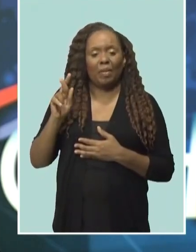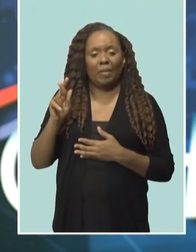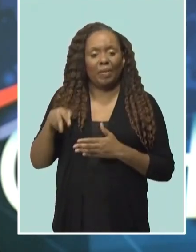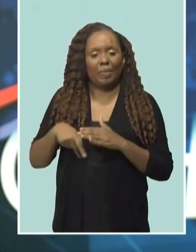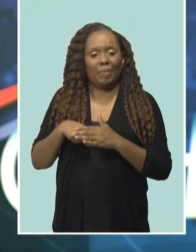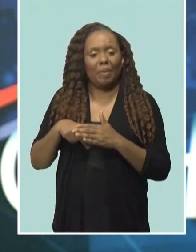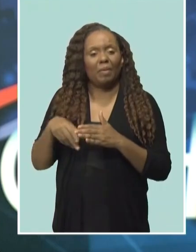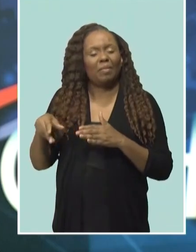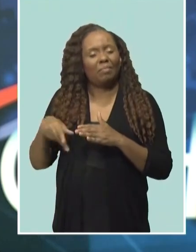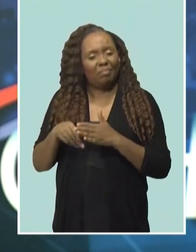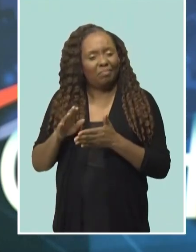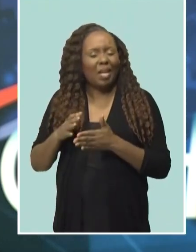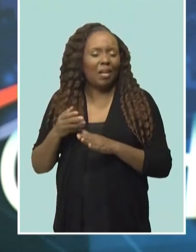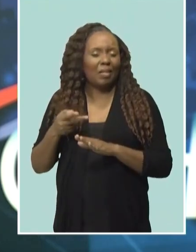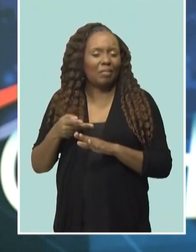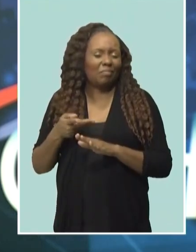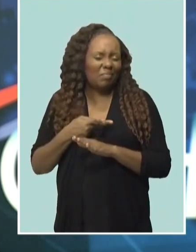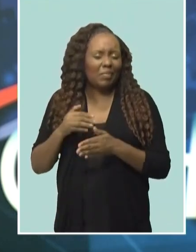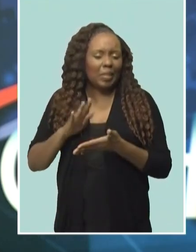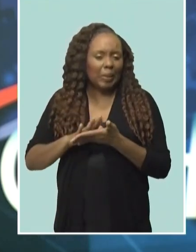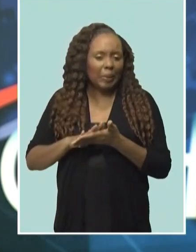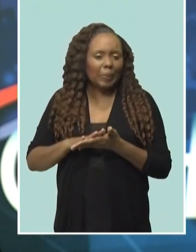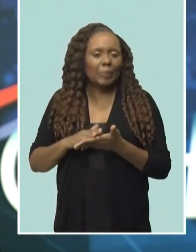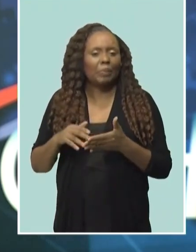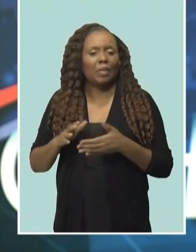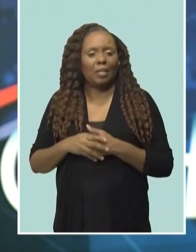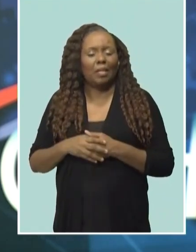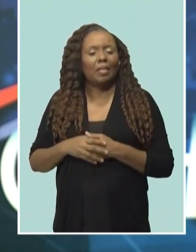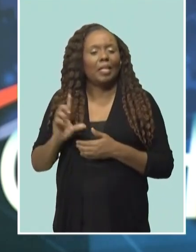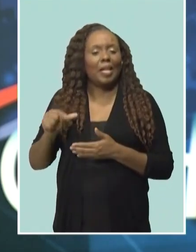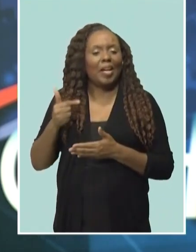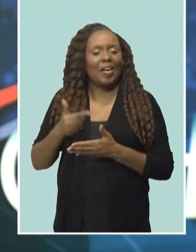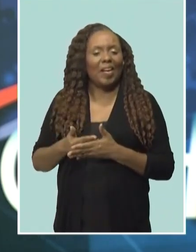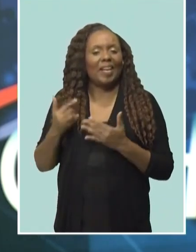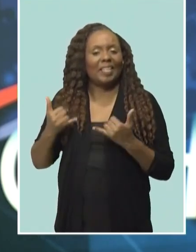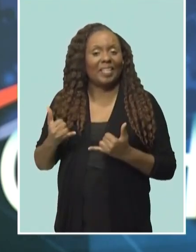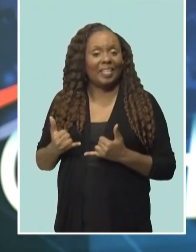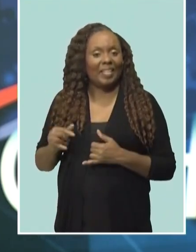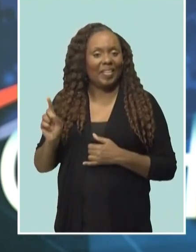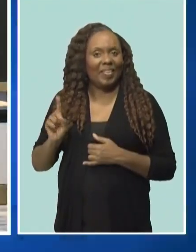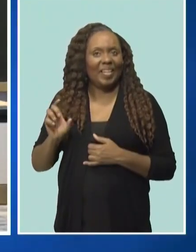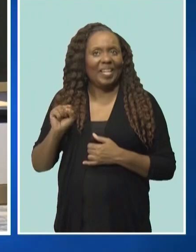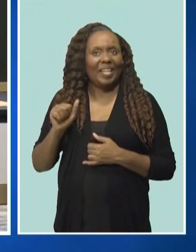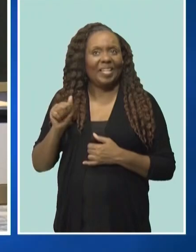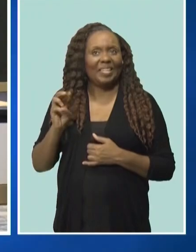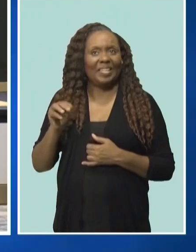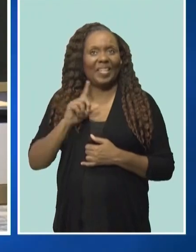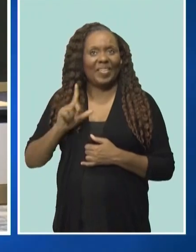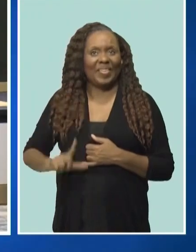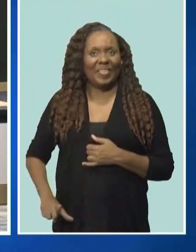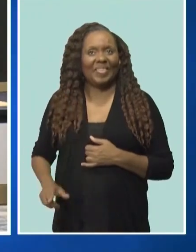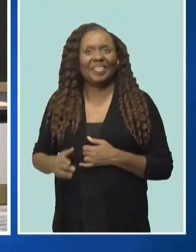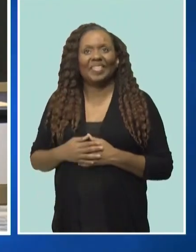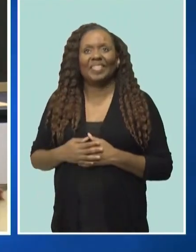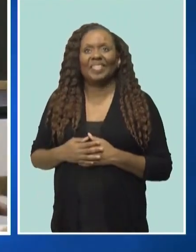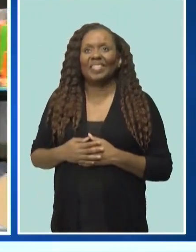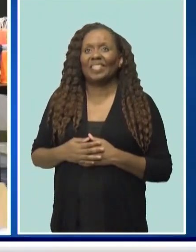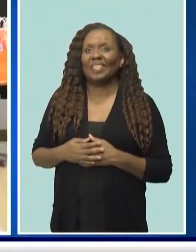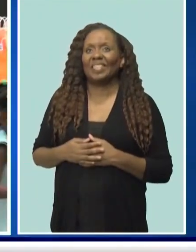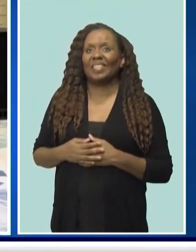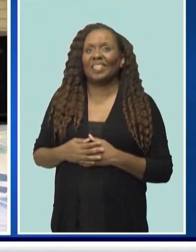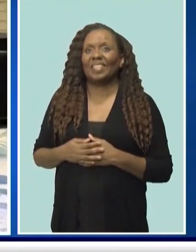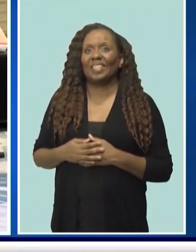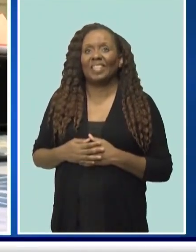at the Wyndham Grand Barbados. Rianne Phillips has those details. The closing ceremony marks the official end of